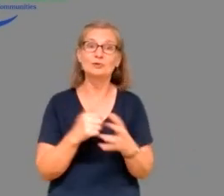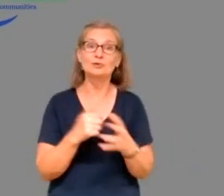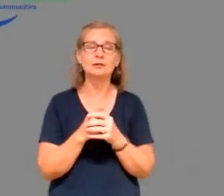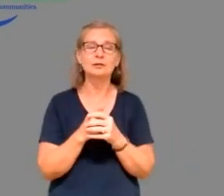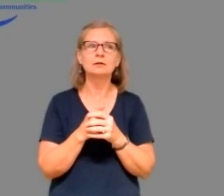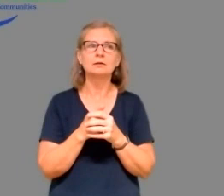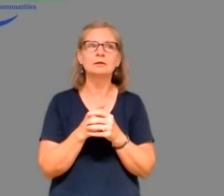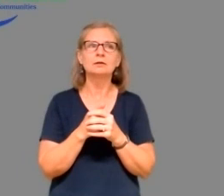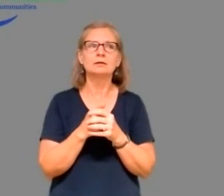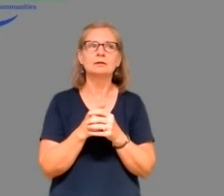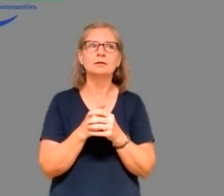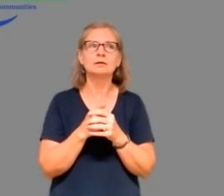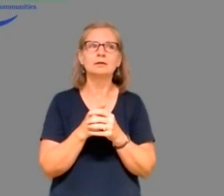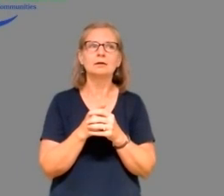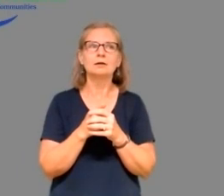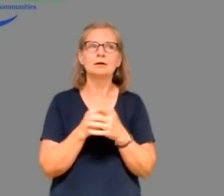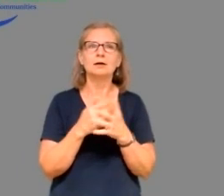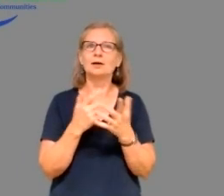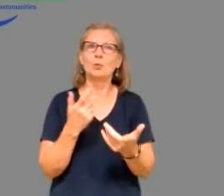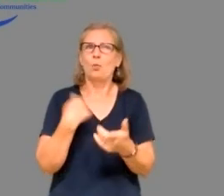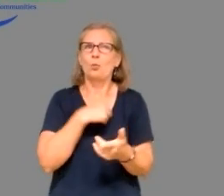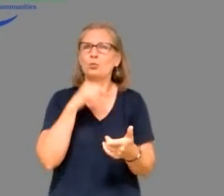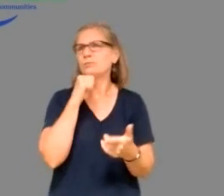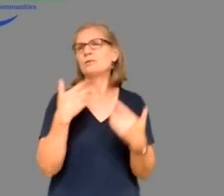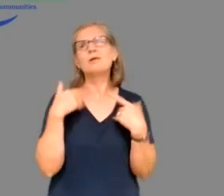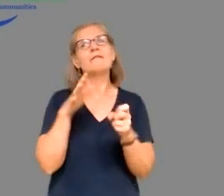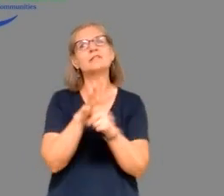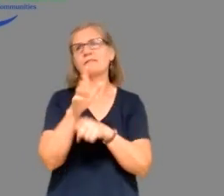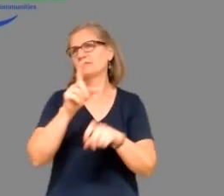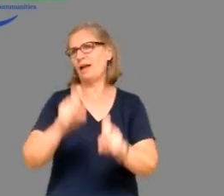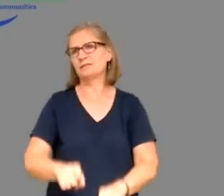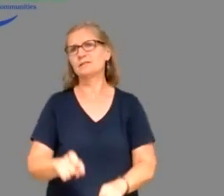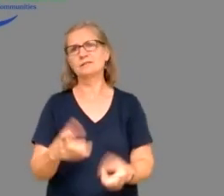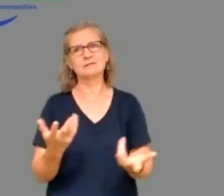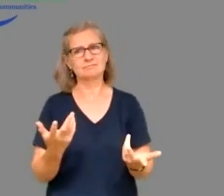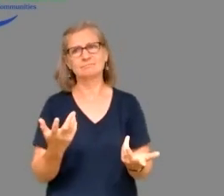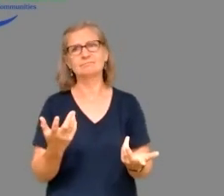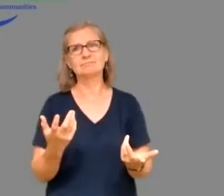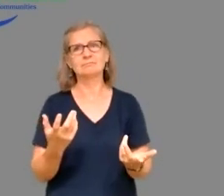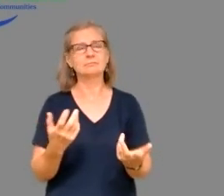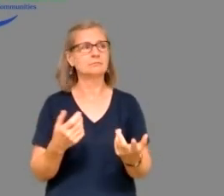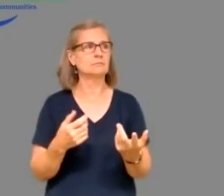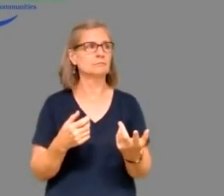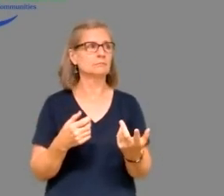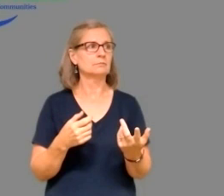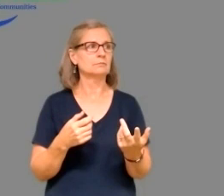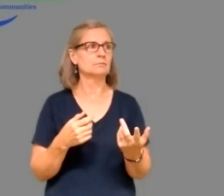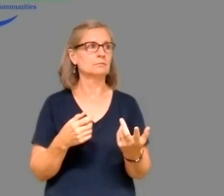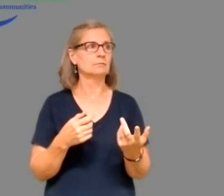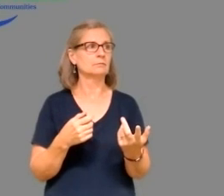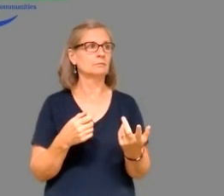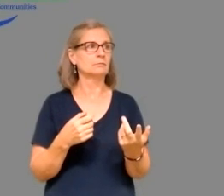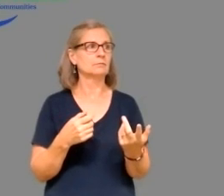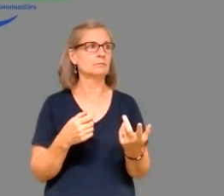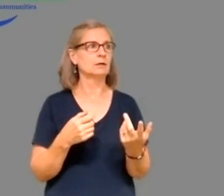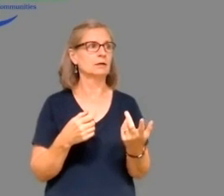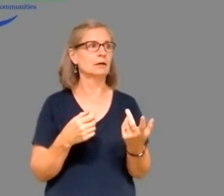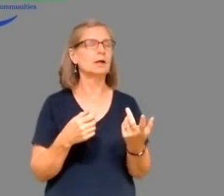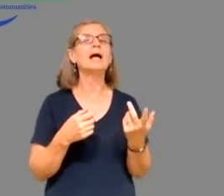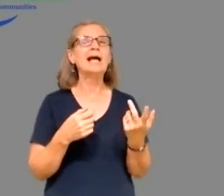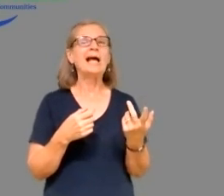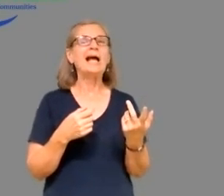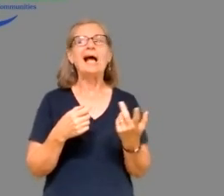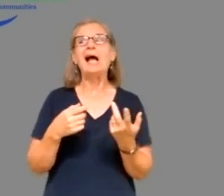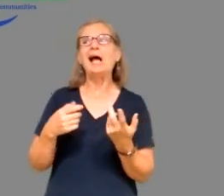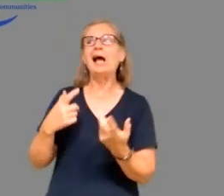be needed for that don't exist right now. I'm getting some feedback about our feedback about feedback,